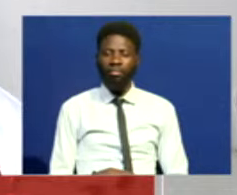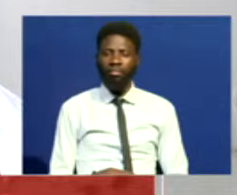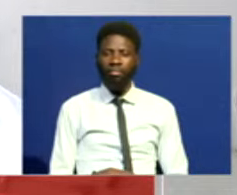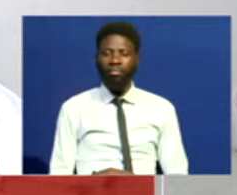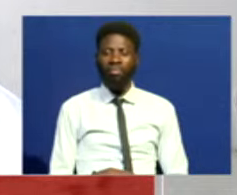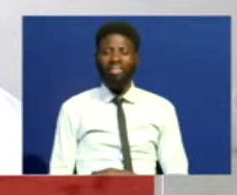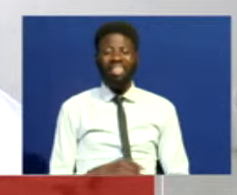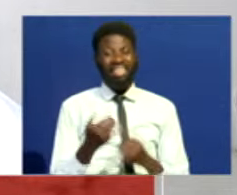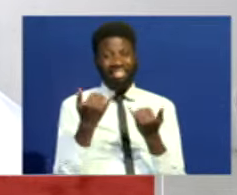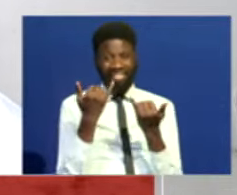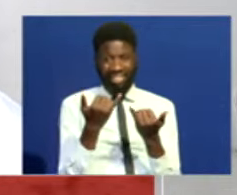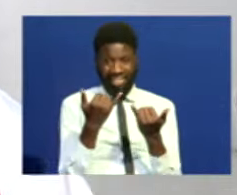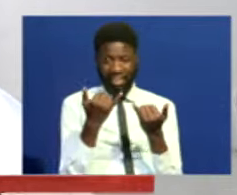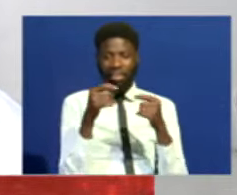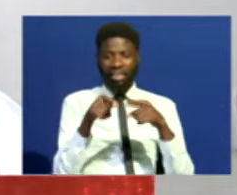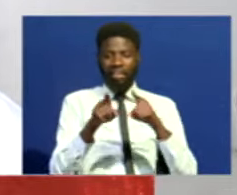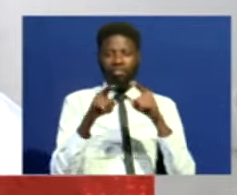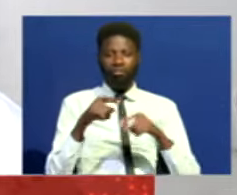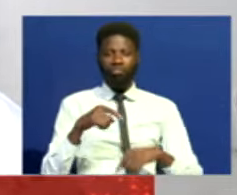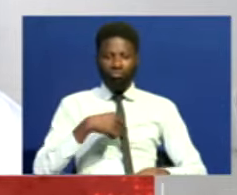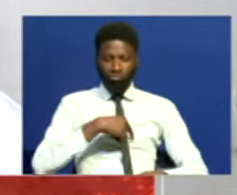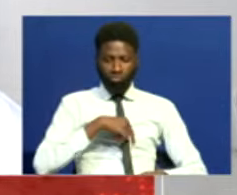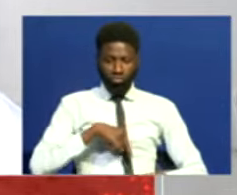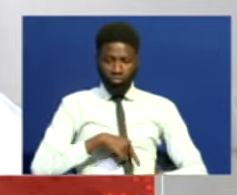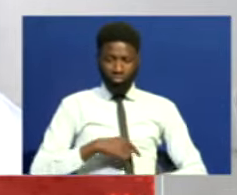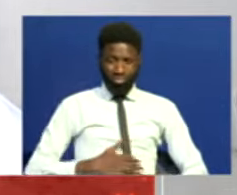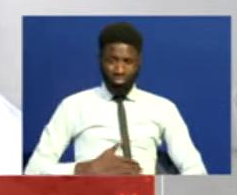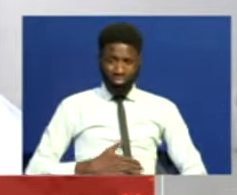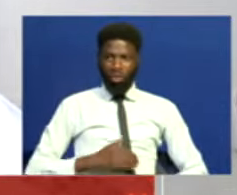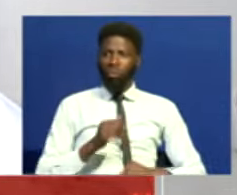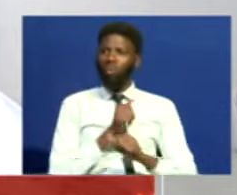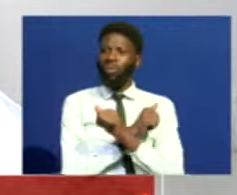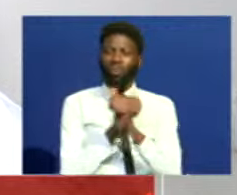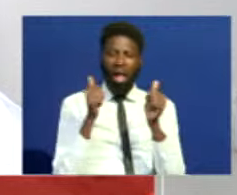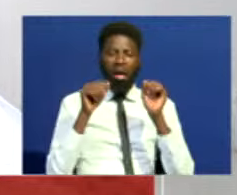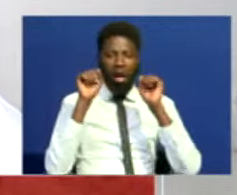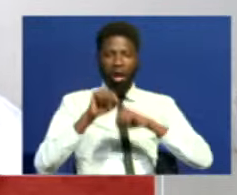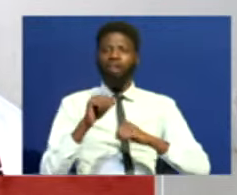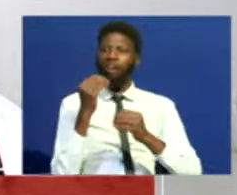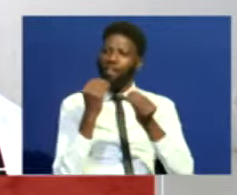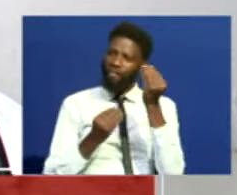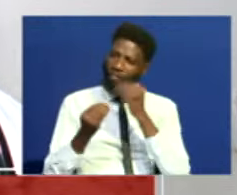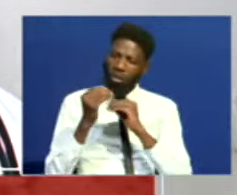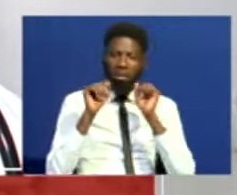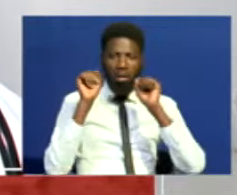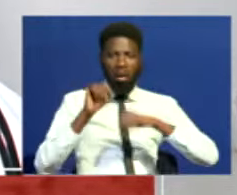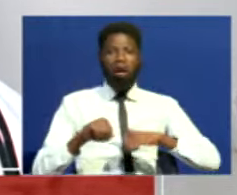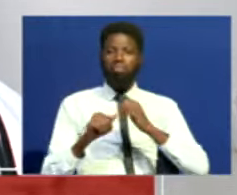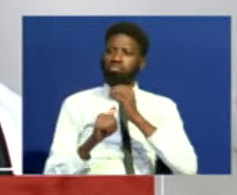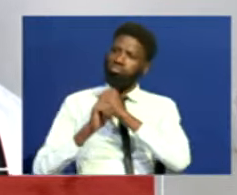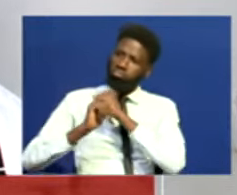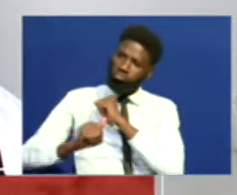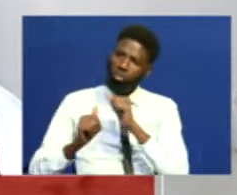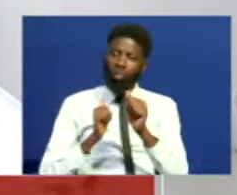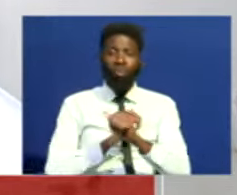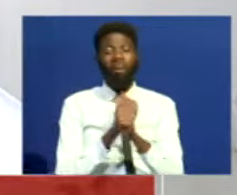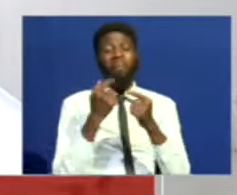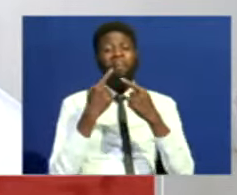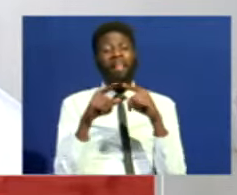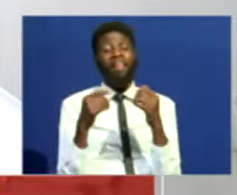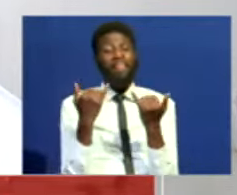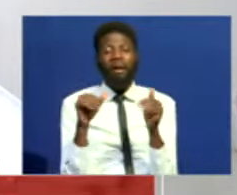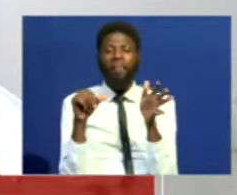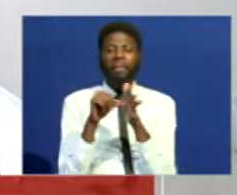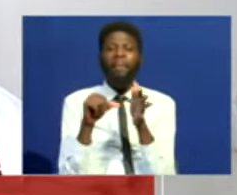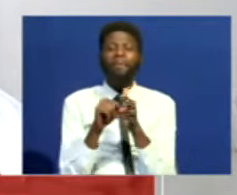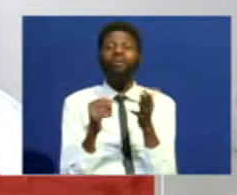Tumbo imeshikana, hiyo mahali imeshonwa, iko sawa, kula chakula, anapitia choo, lakini shida sahi yuko,